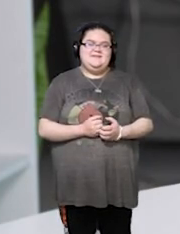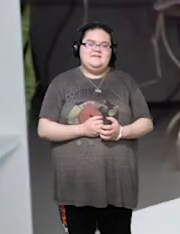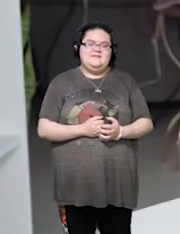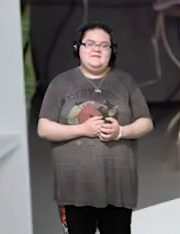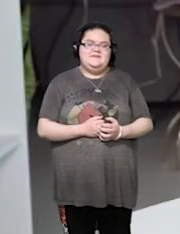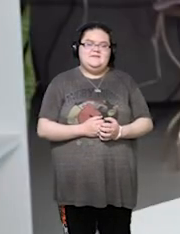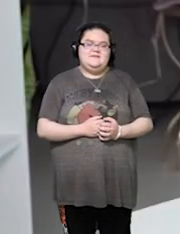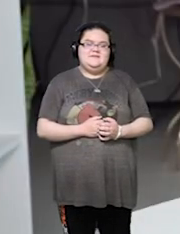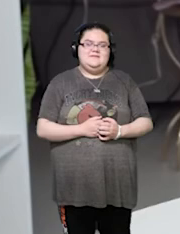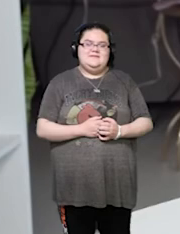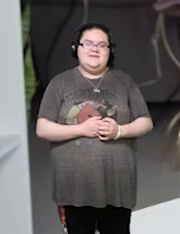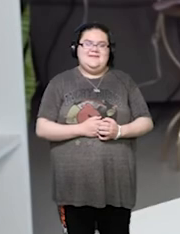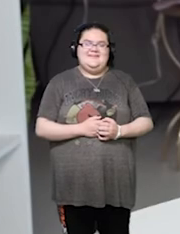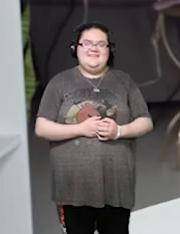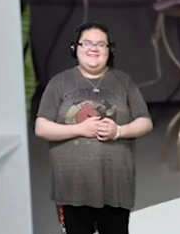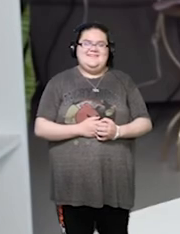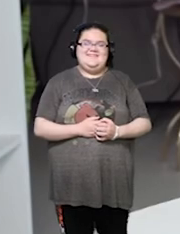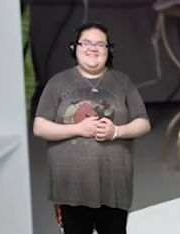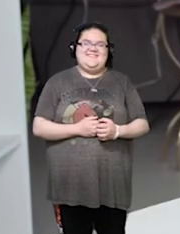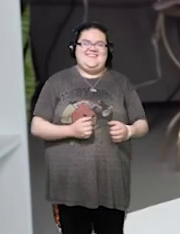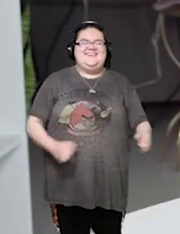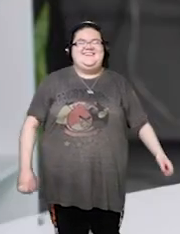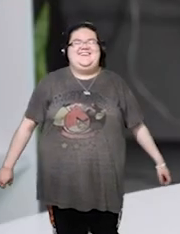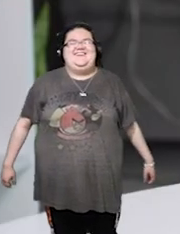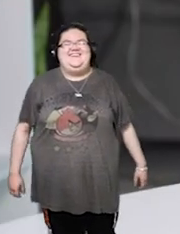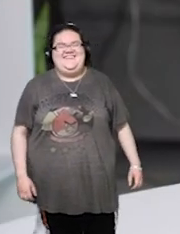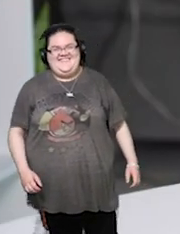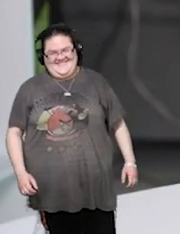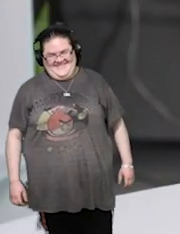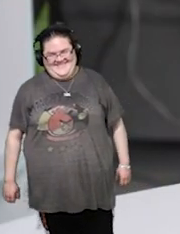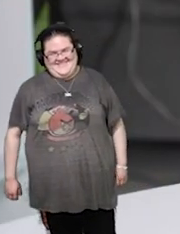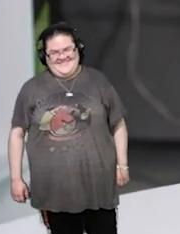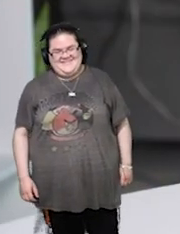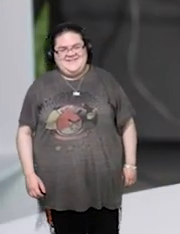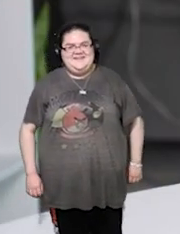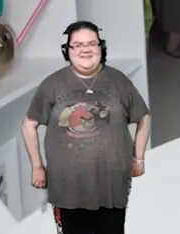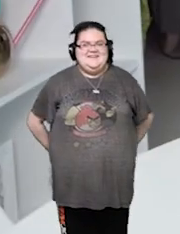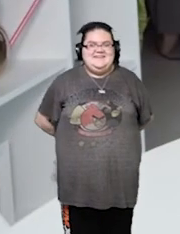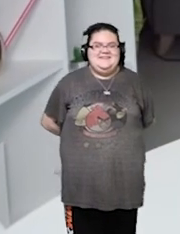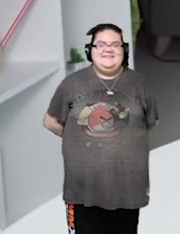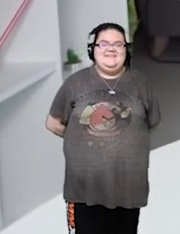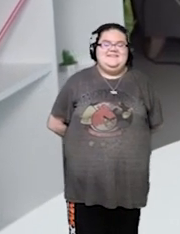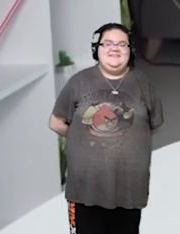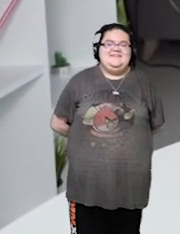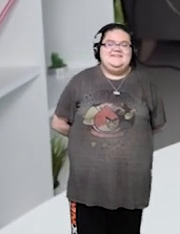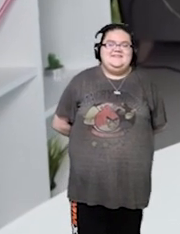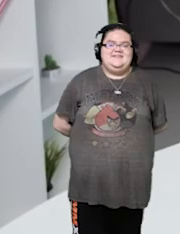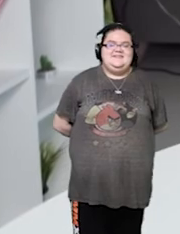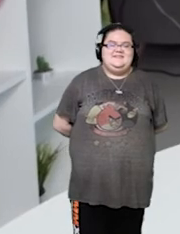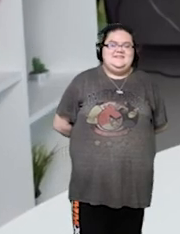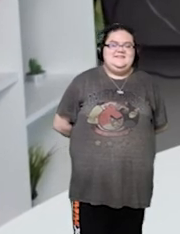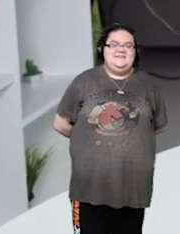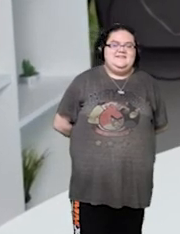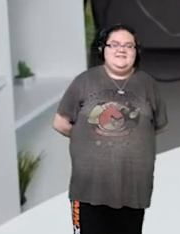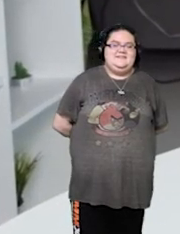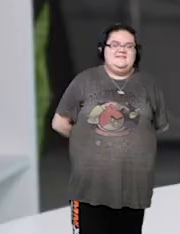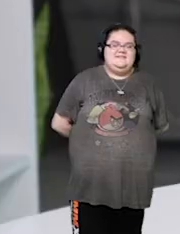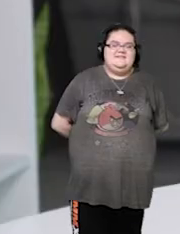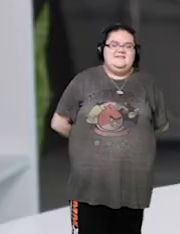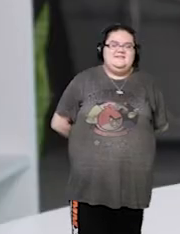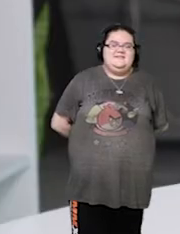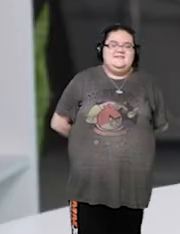weight, maybe. I may have just passed someone, actually. I'm not going to say that. All right, reveal. The gold one, the Cal 89 shark